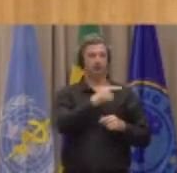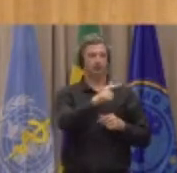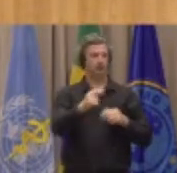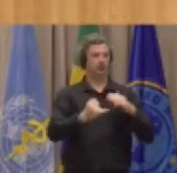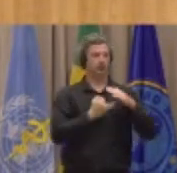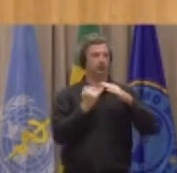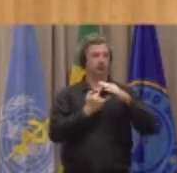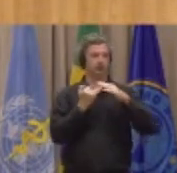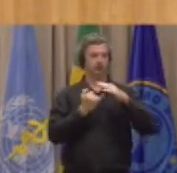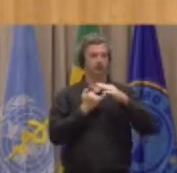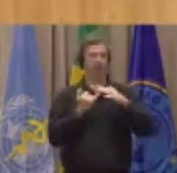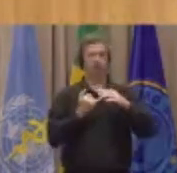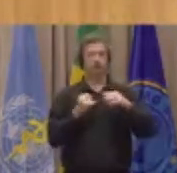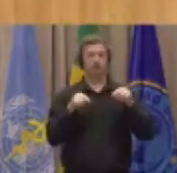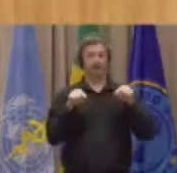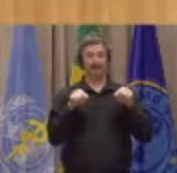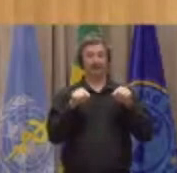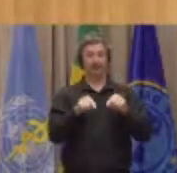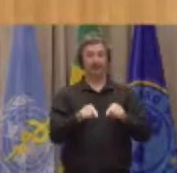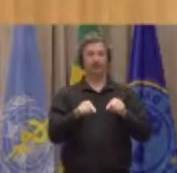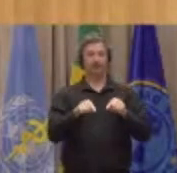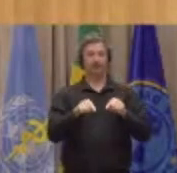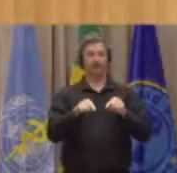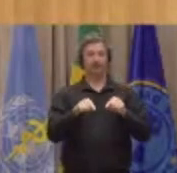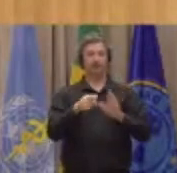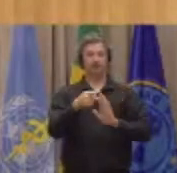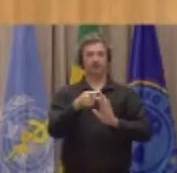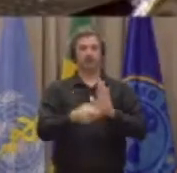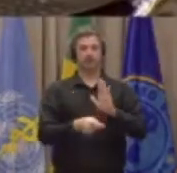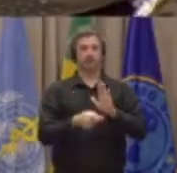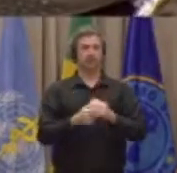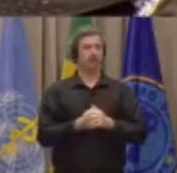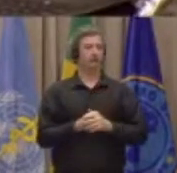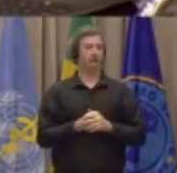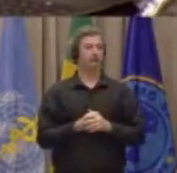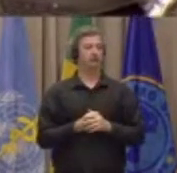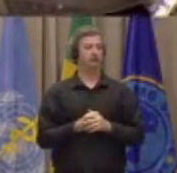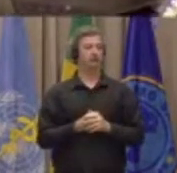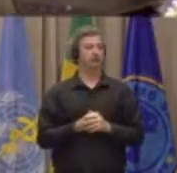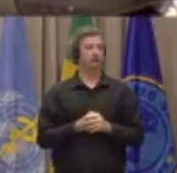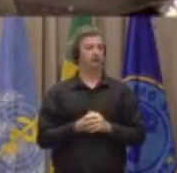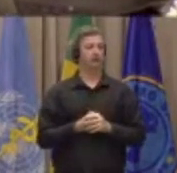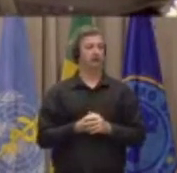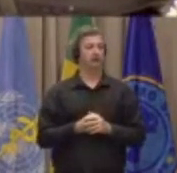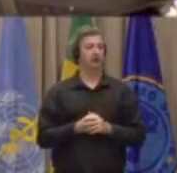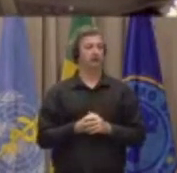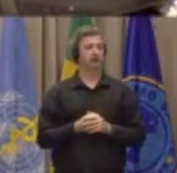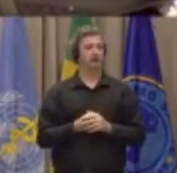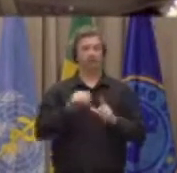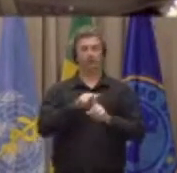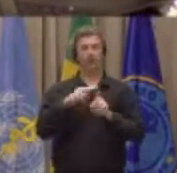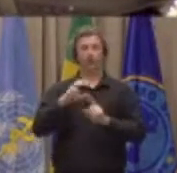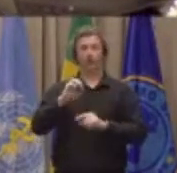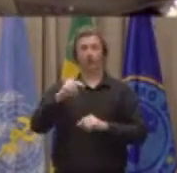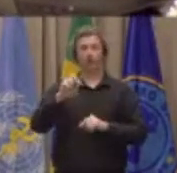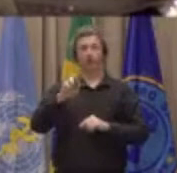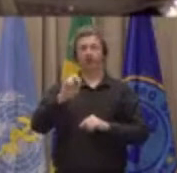comment related to the participation of another institution in this project, in